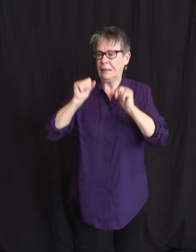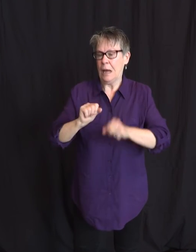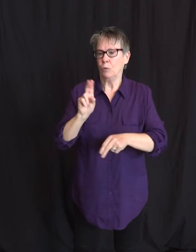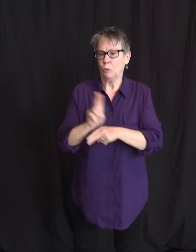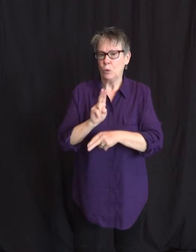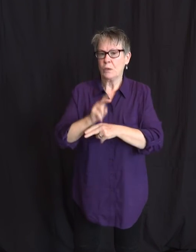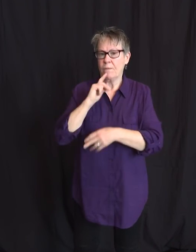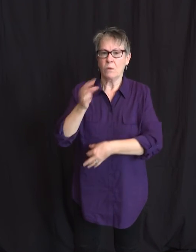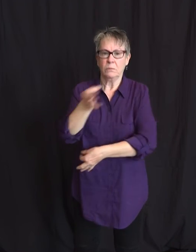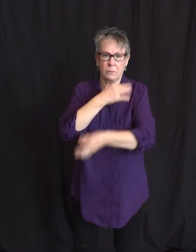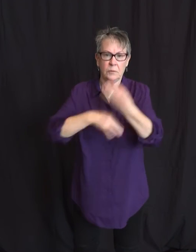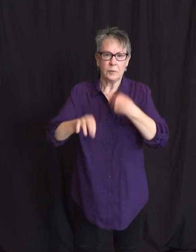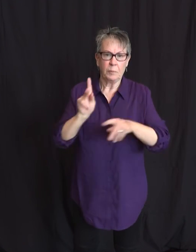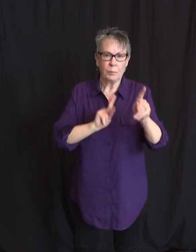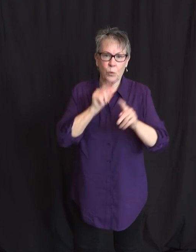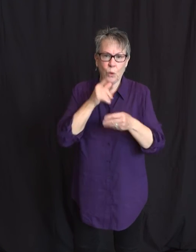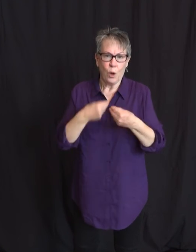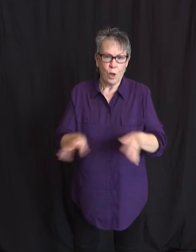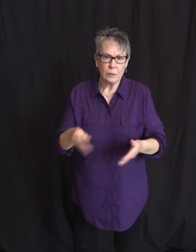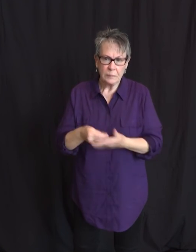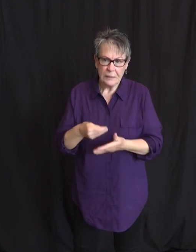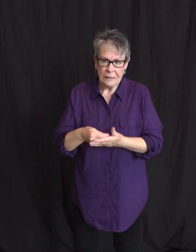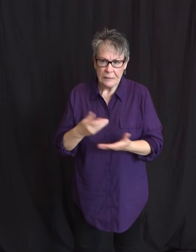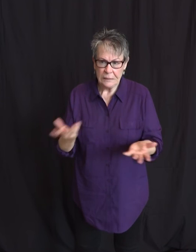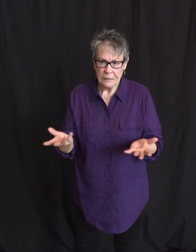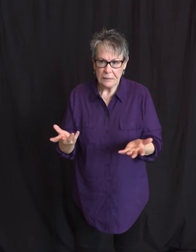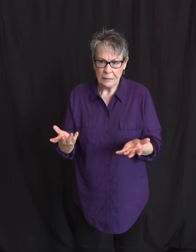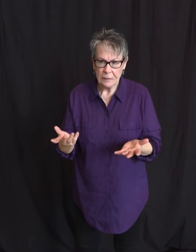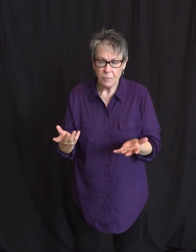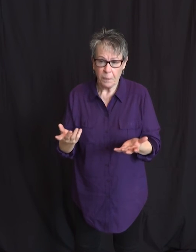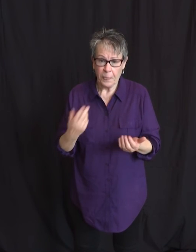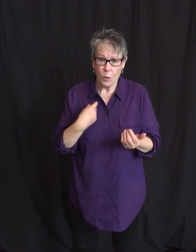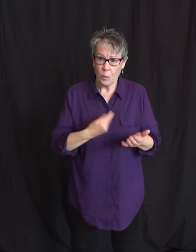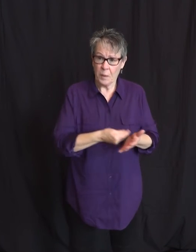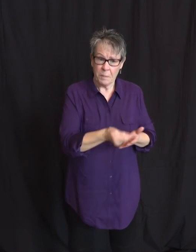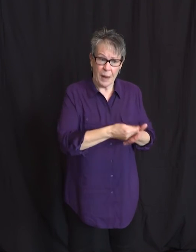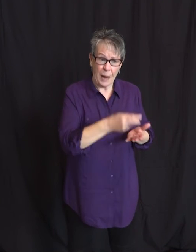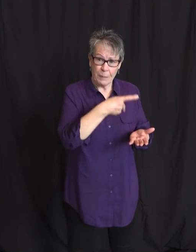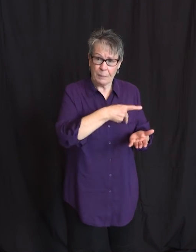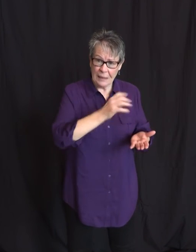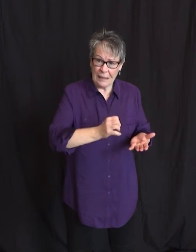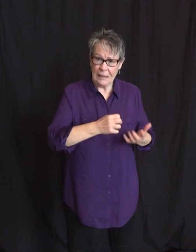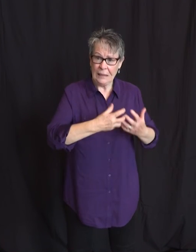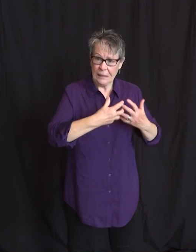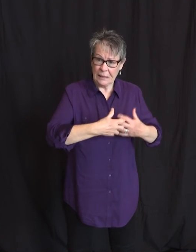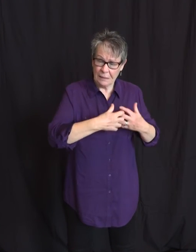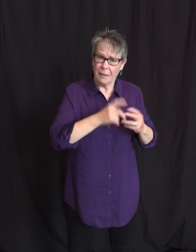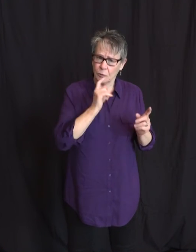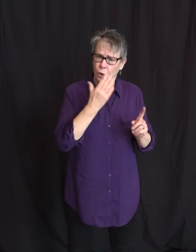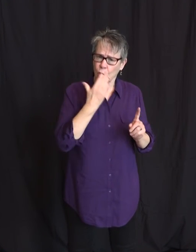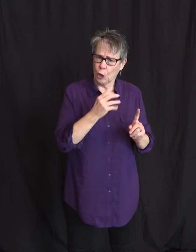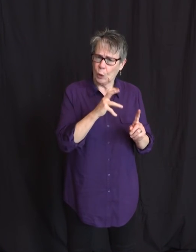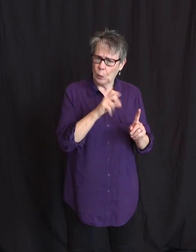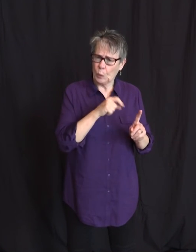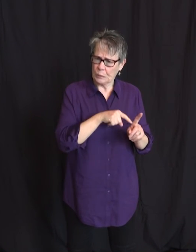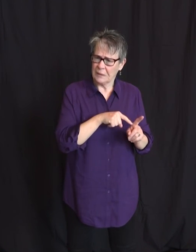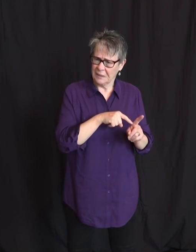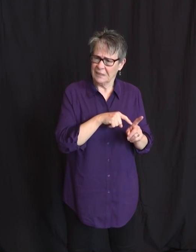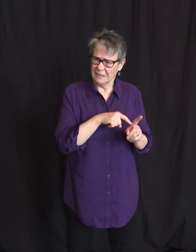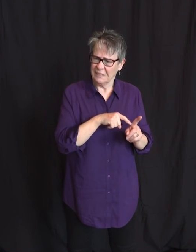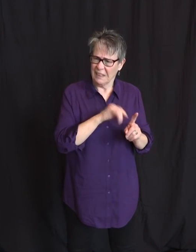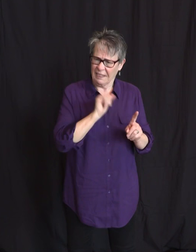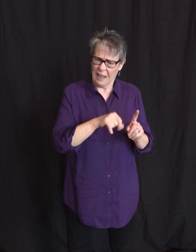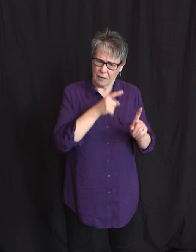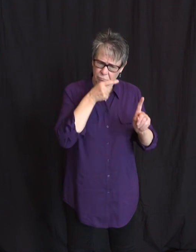Tom mentioned also buying PPE. Now, the good news is that's identifiable, as you rightfully point